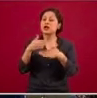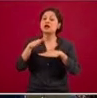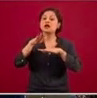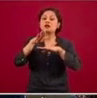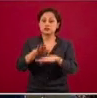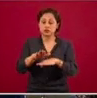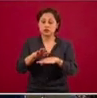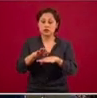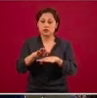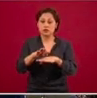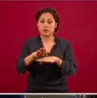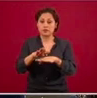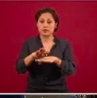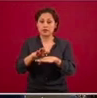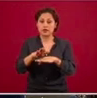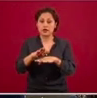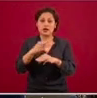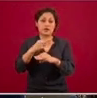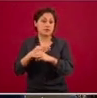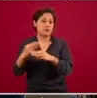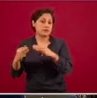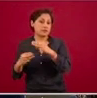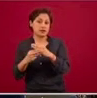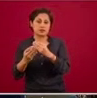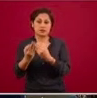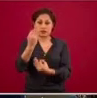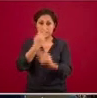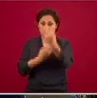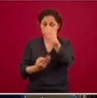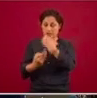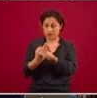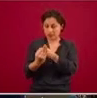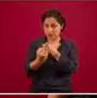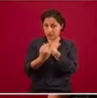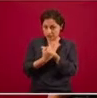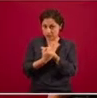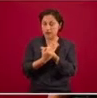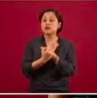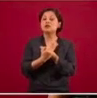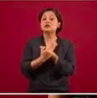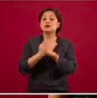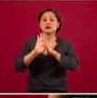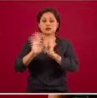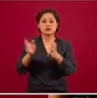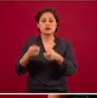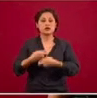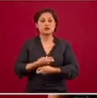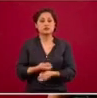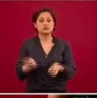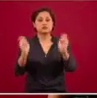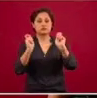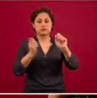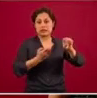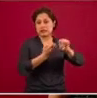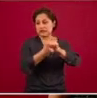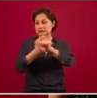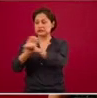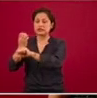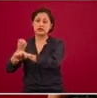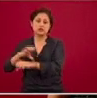more space in those facilities for the treatment of patients during phase 3.